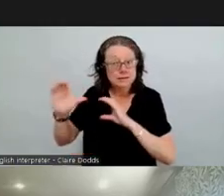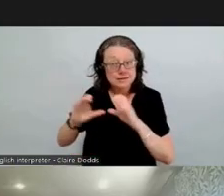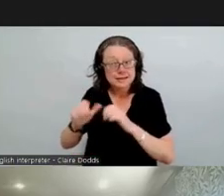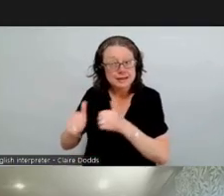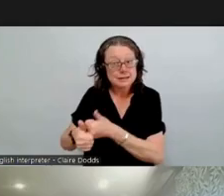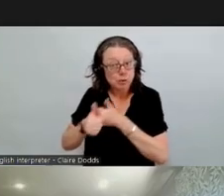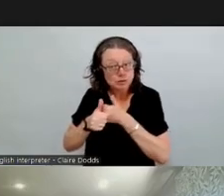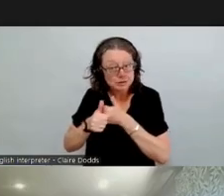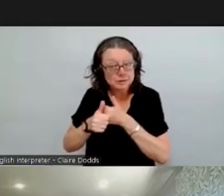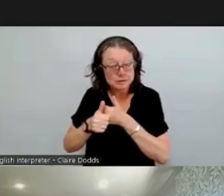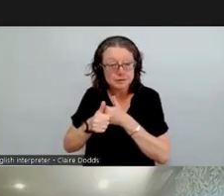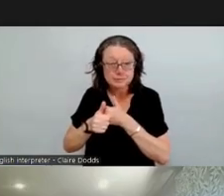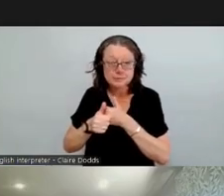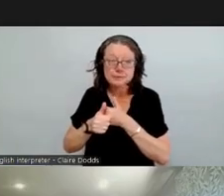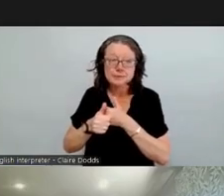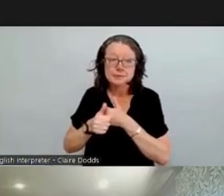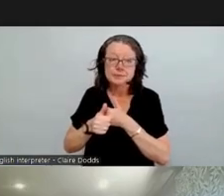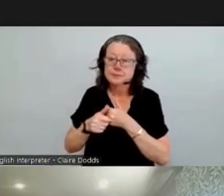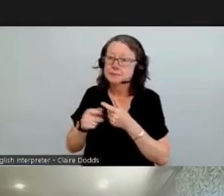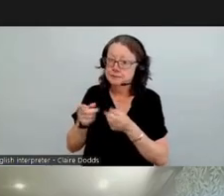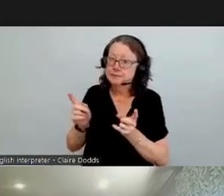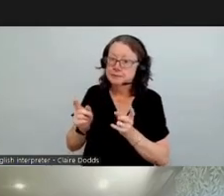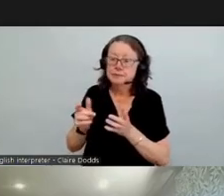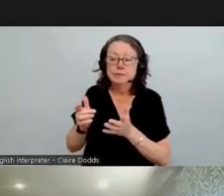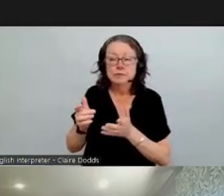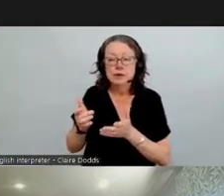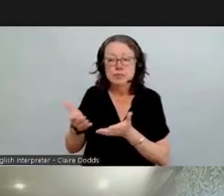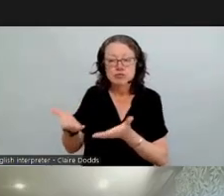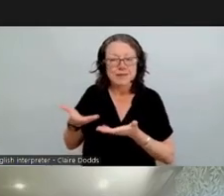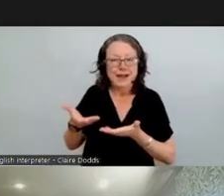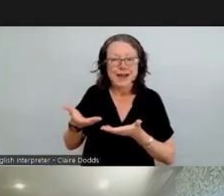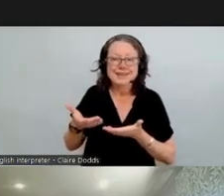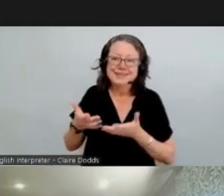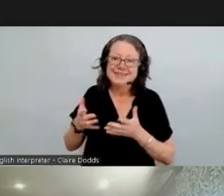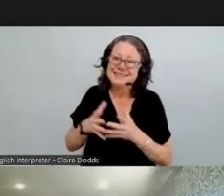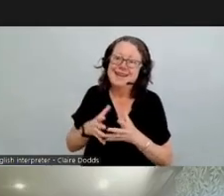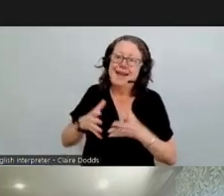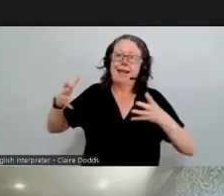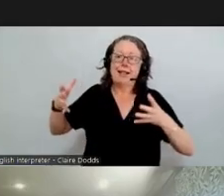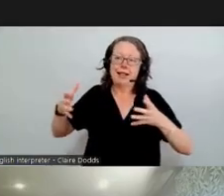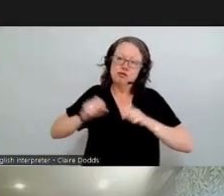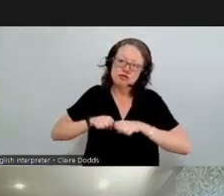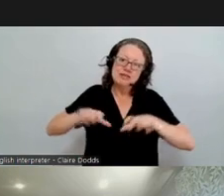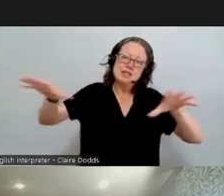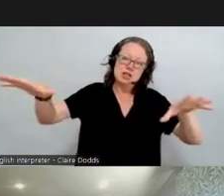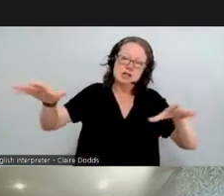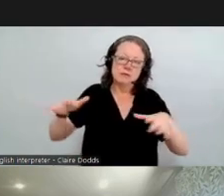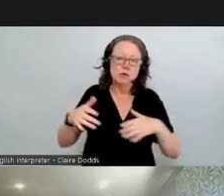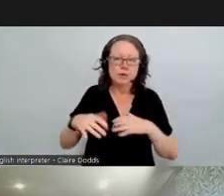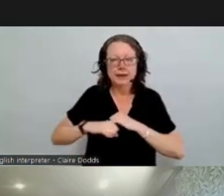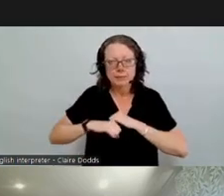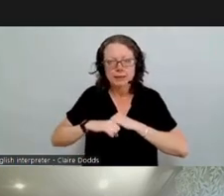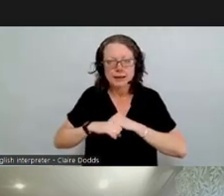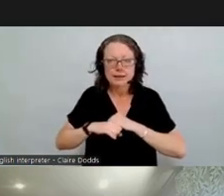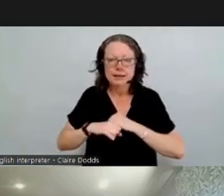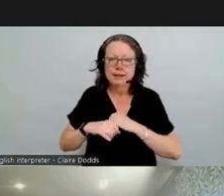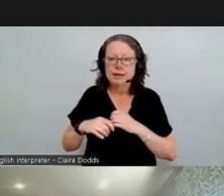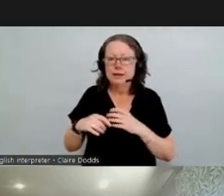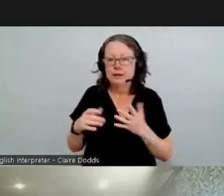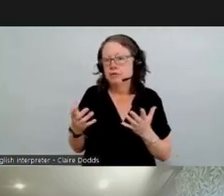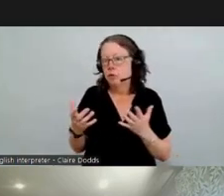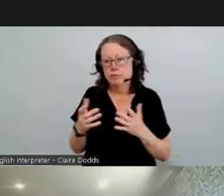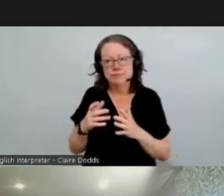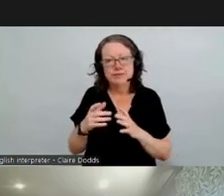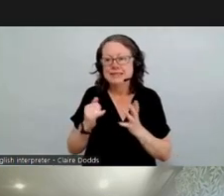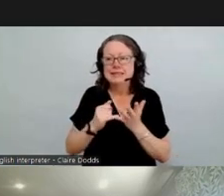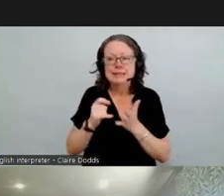sponsors who help provide the scale and reach for the campaign. And that includes organisations from Spotify to the